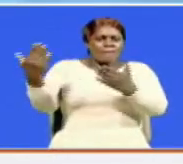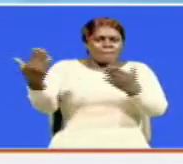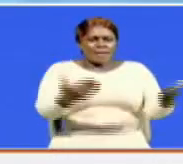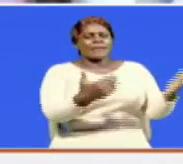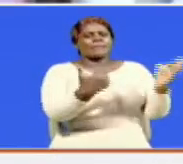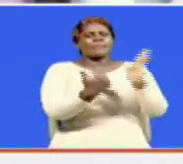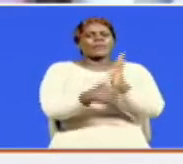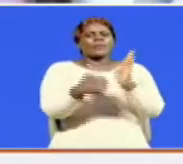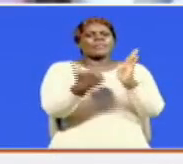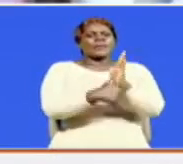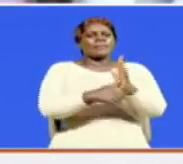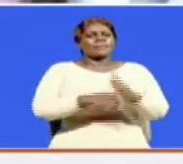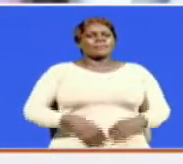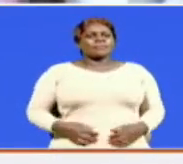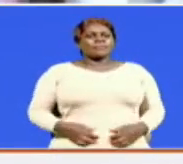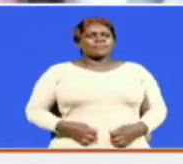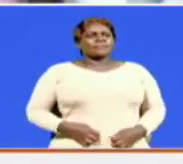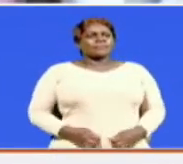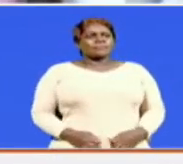Lamu.